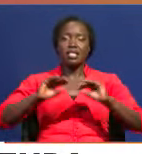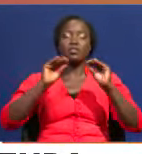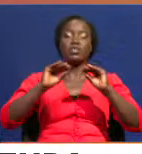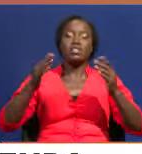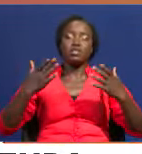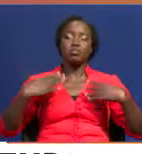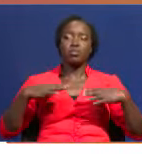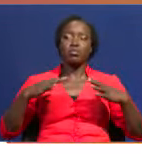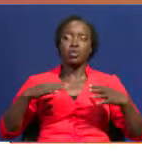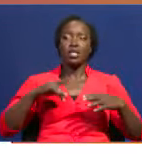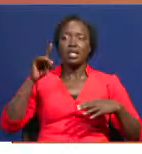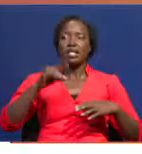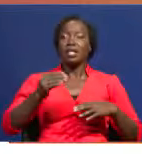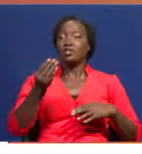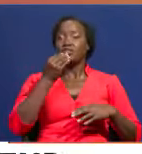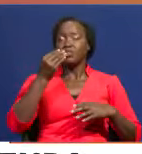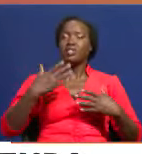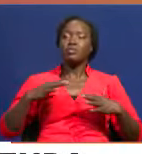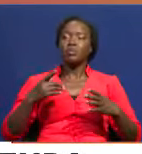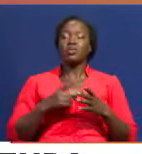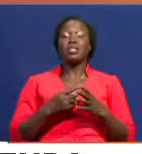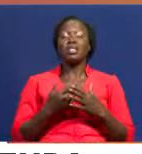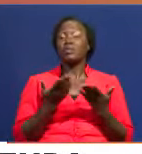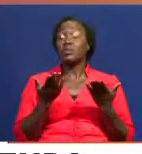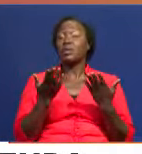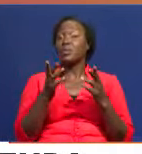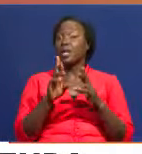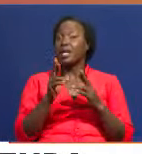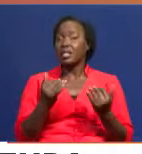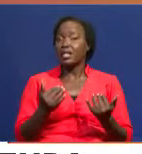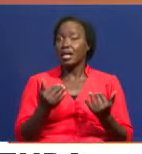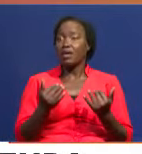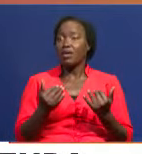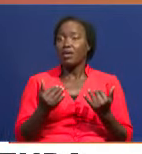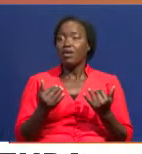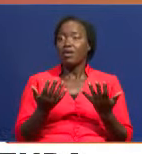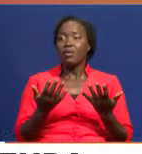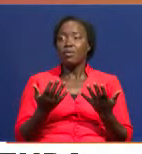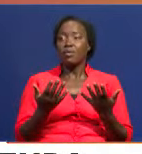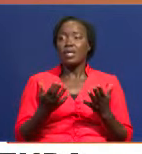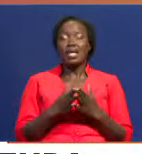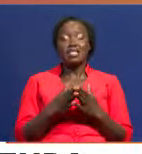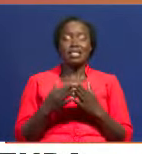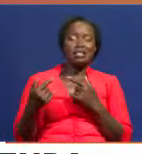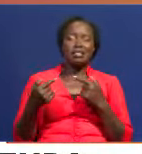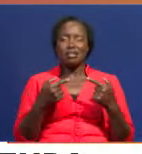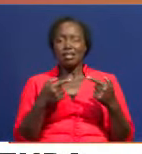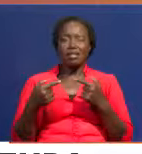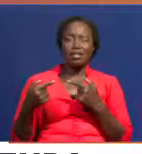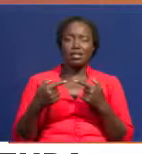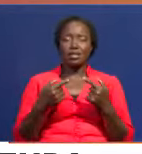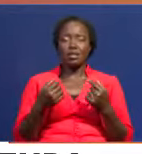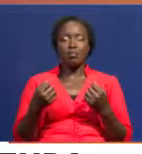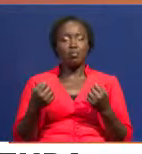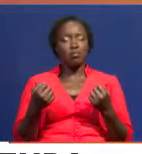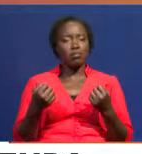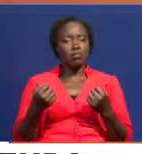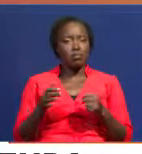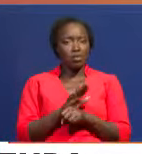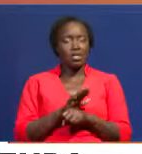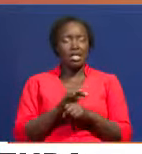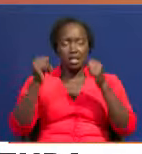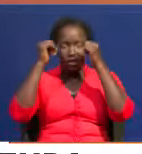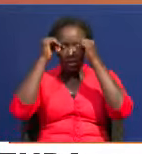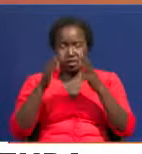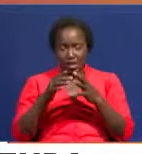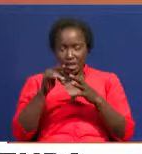that cannot educate its people, cannot feed its people. And where we are right now, we are at a great crisis, mainly as students, because this model is really